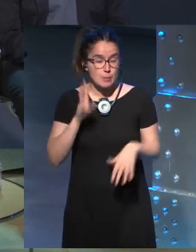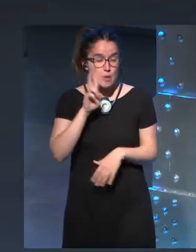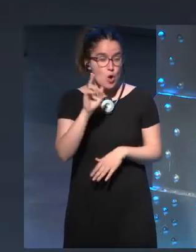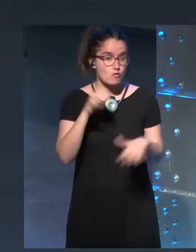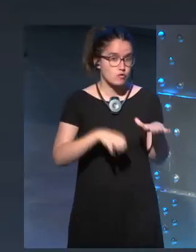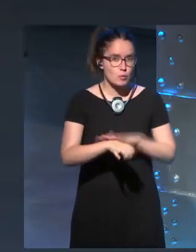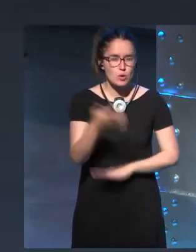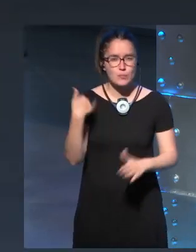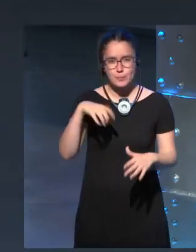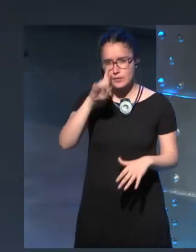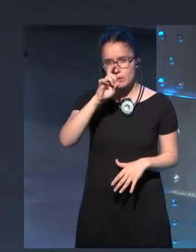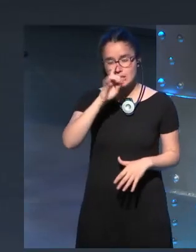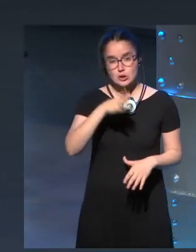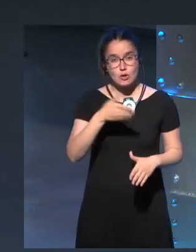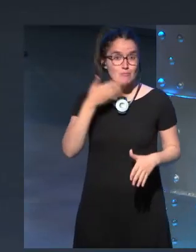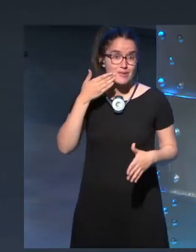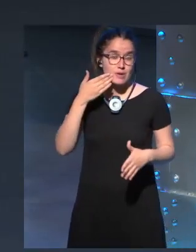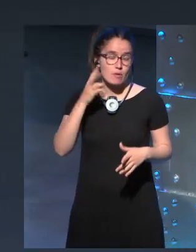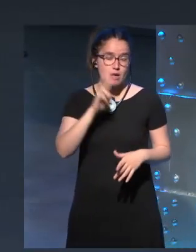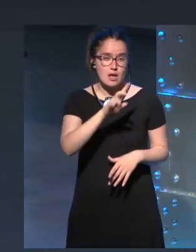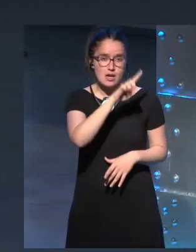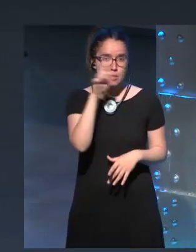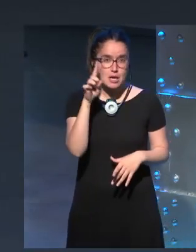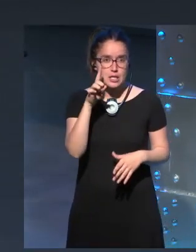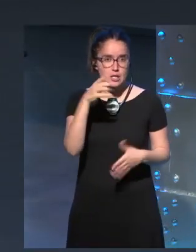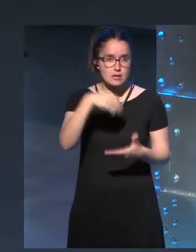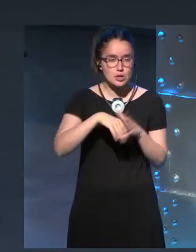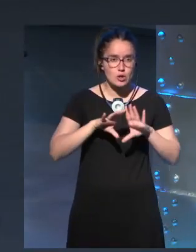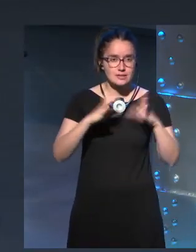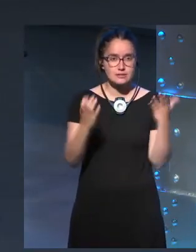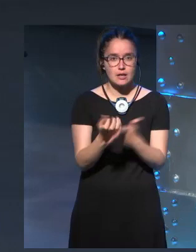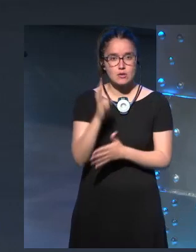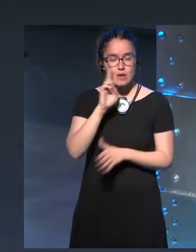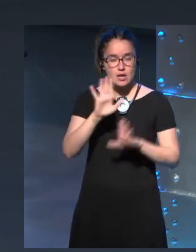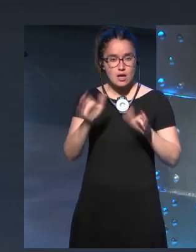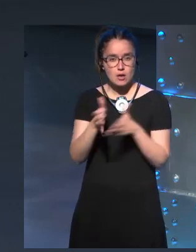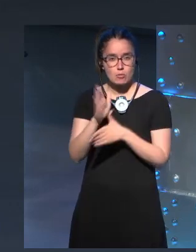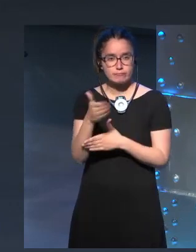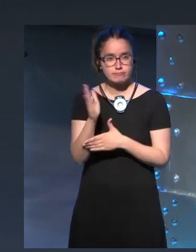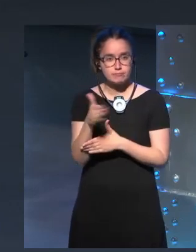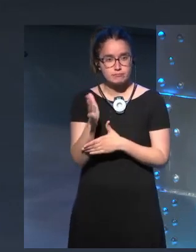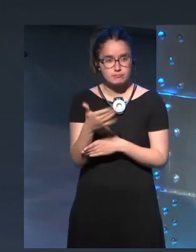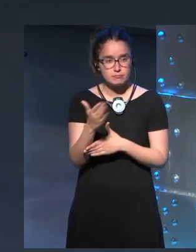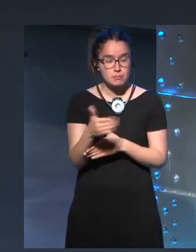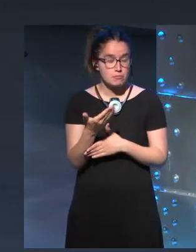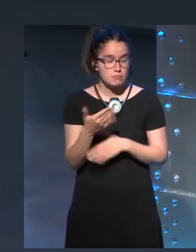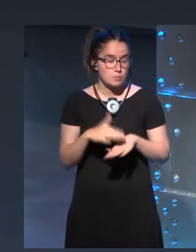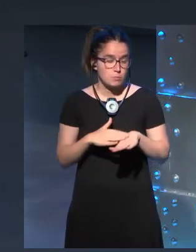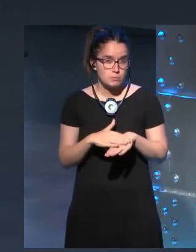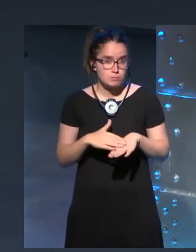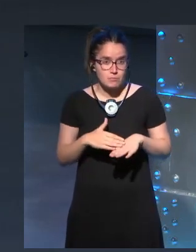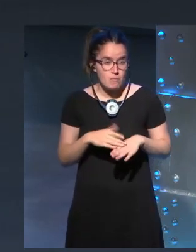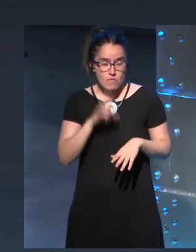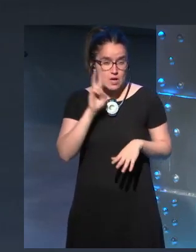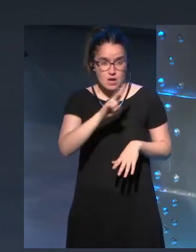on Friday, to come back on Tuesday. After that, I had the privilege of watching Real Madrid in Bernabeu and watching teams,